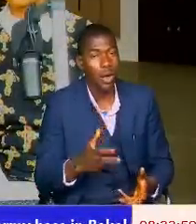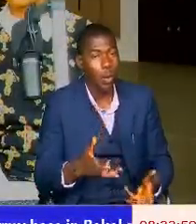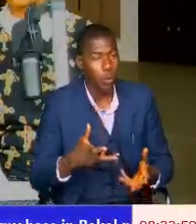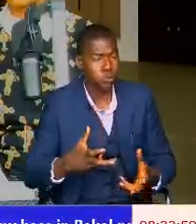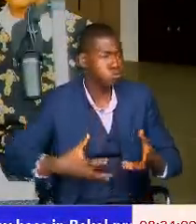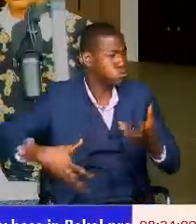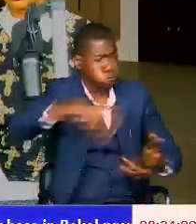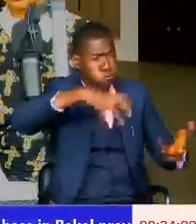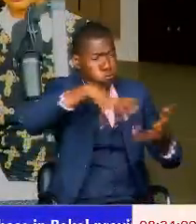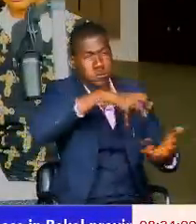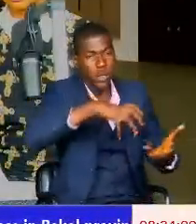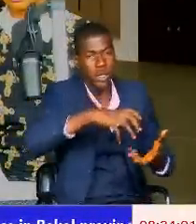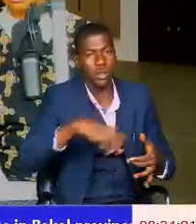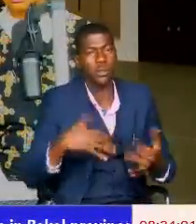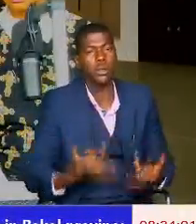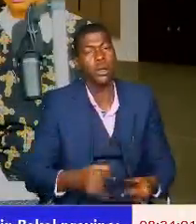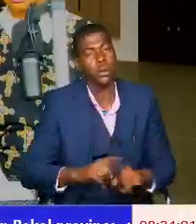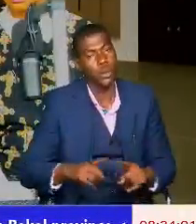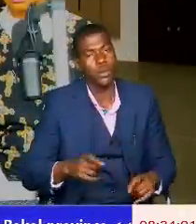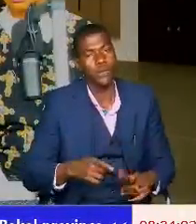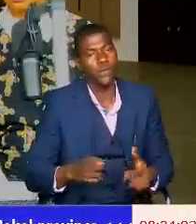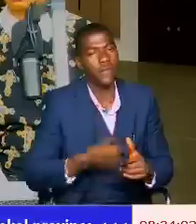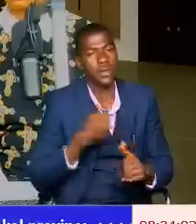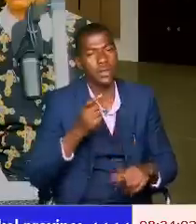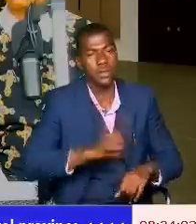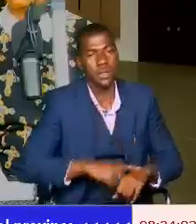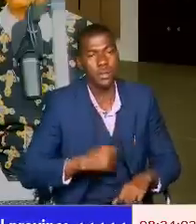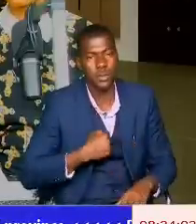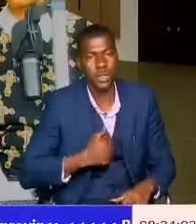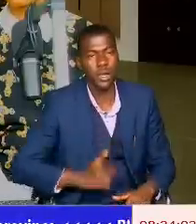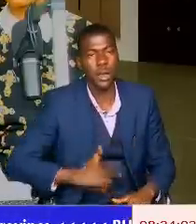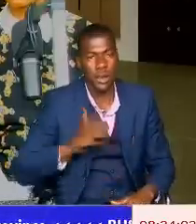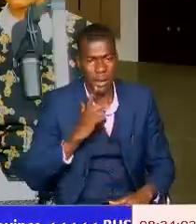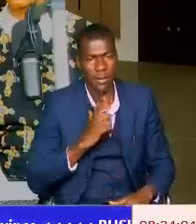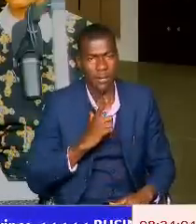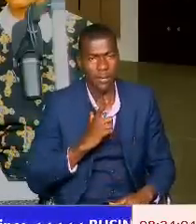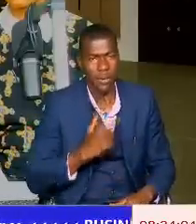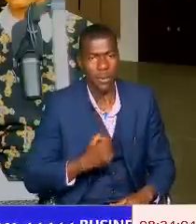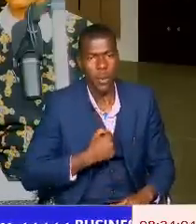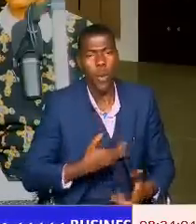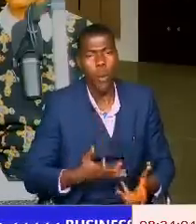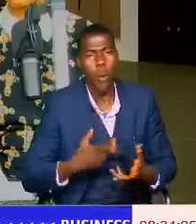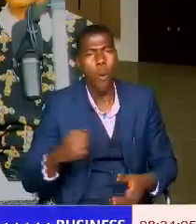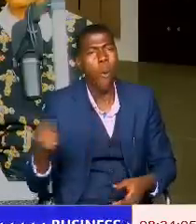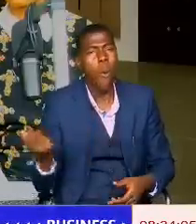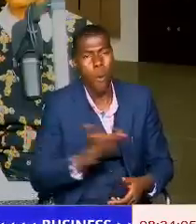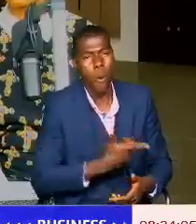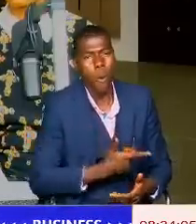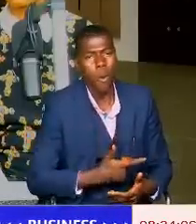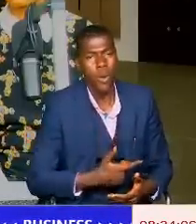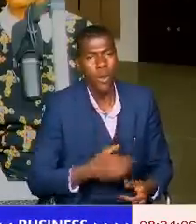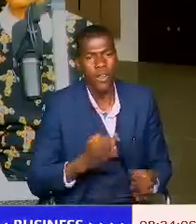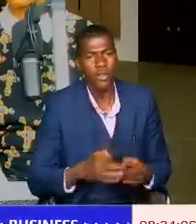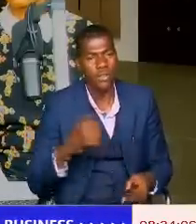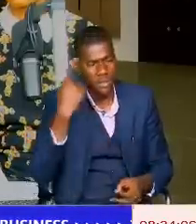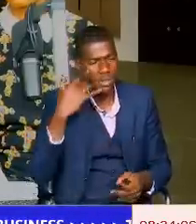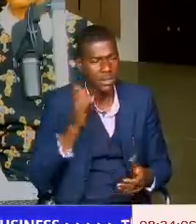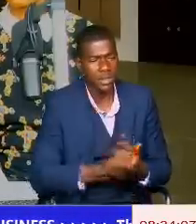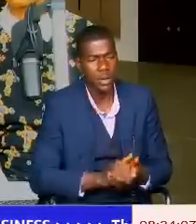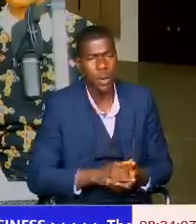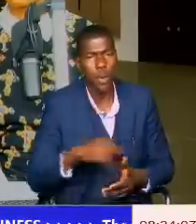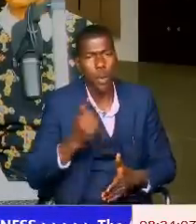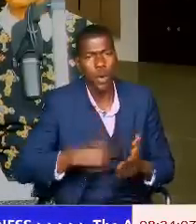the first time in my life, I won't make all of us. If you think say waiting, I talk makes